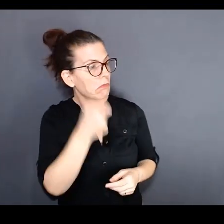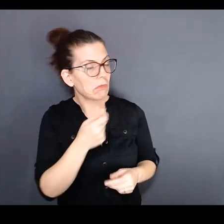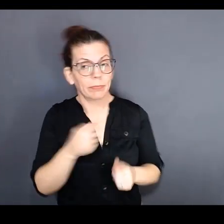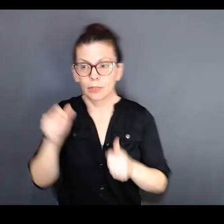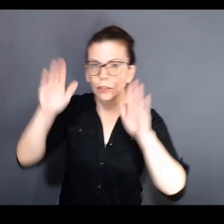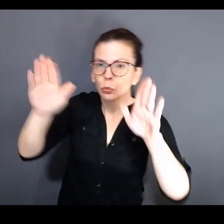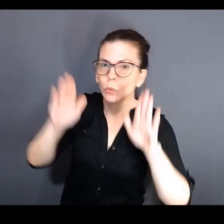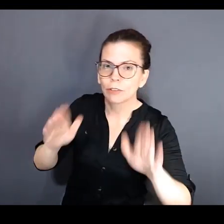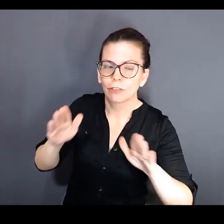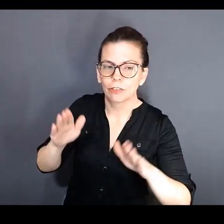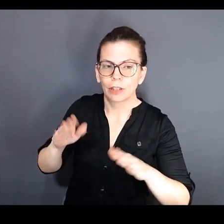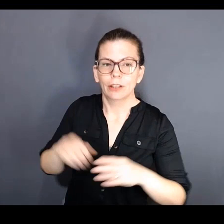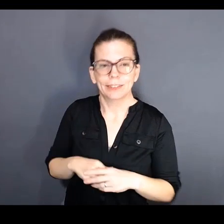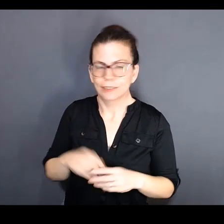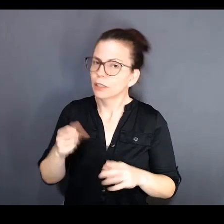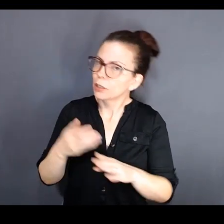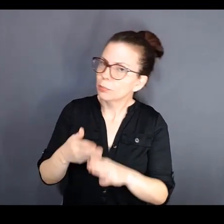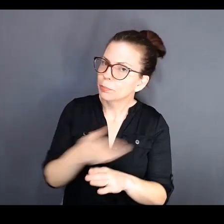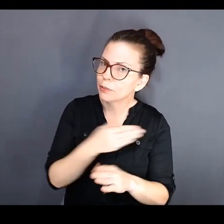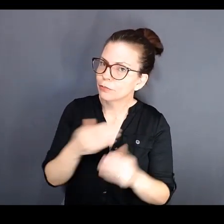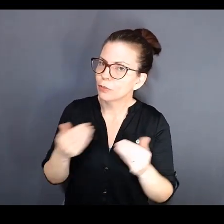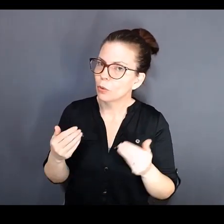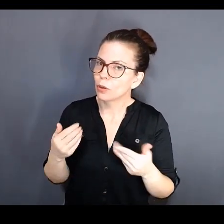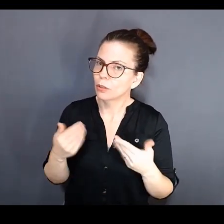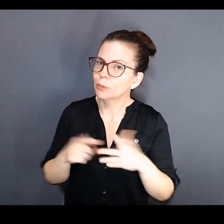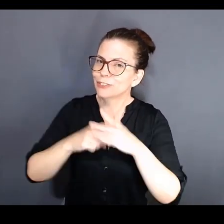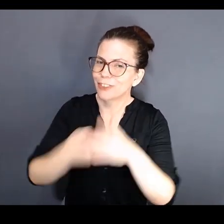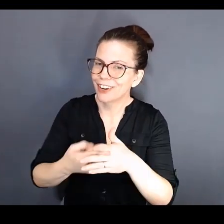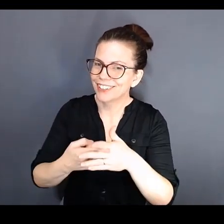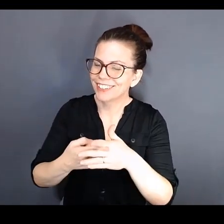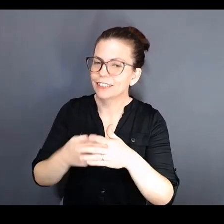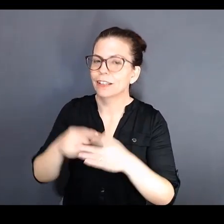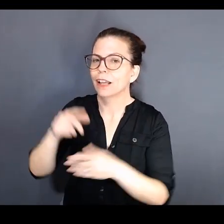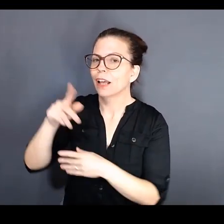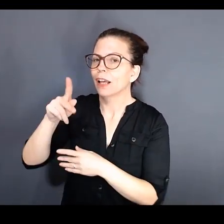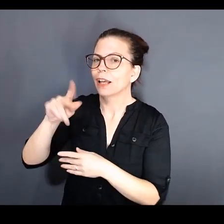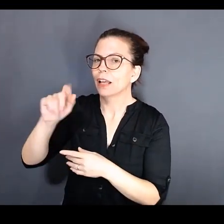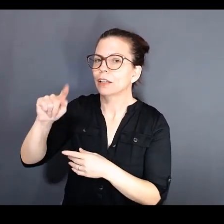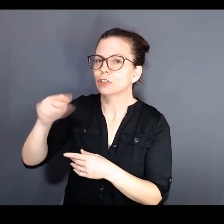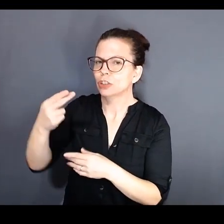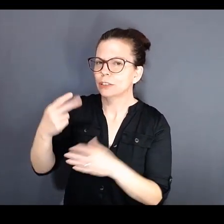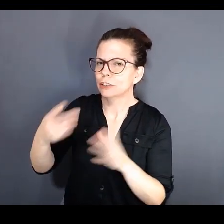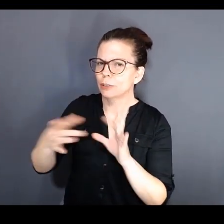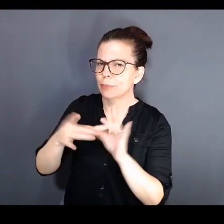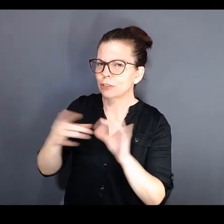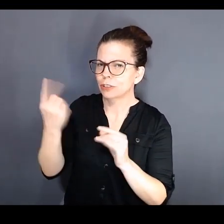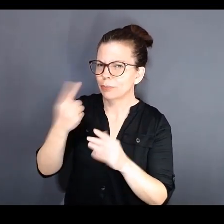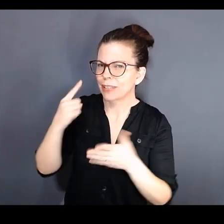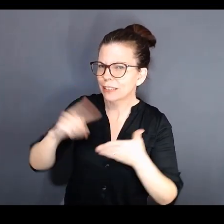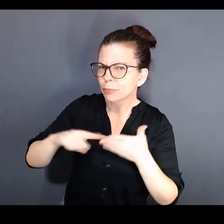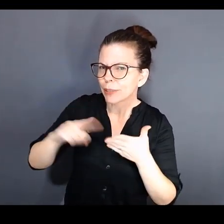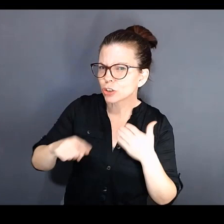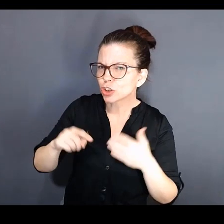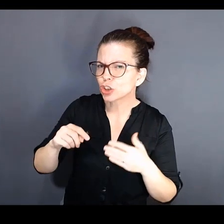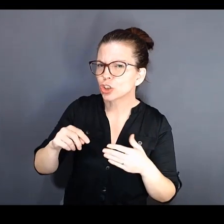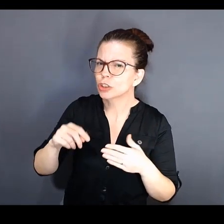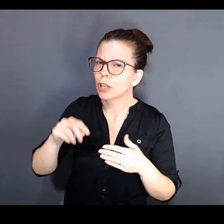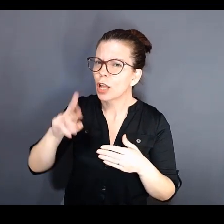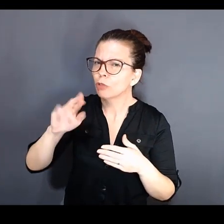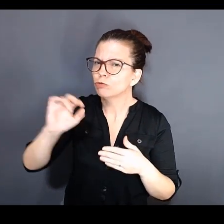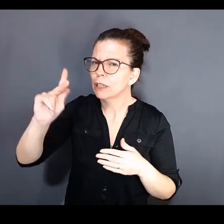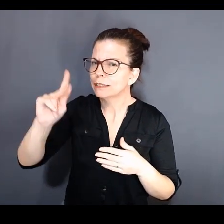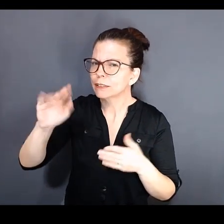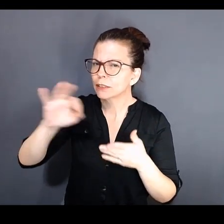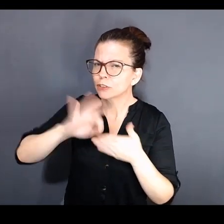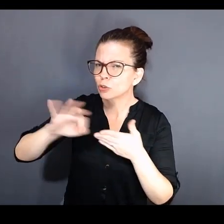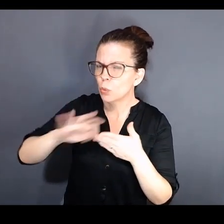enabled Inspector. It's wonderful. Cool. It's wonderful. Now, before we got into this, Kashish mentioned something like